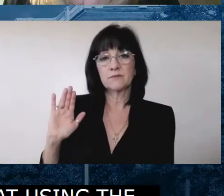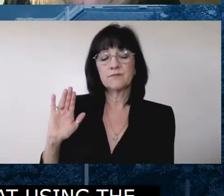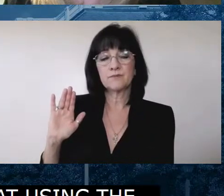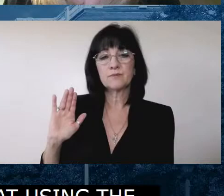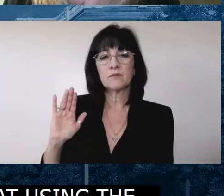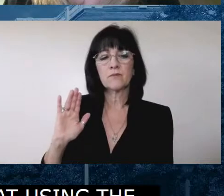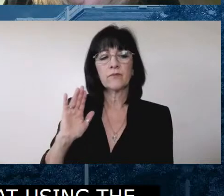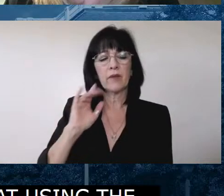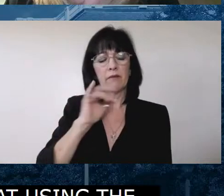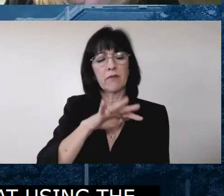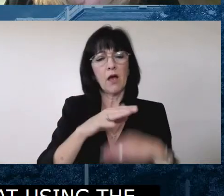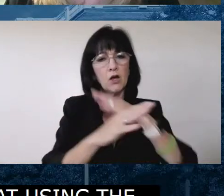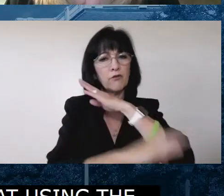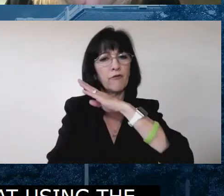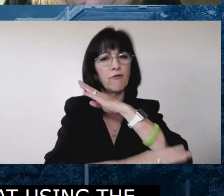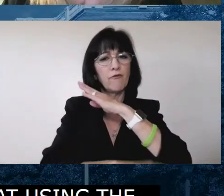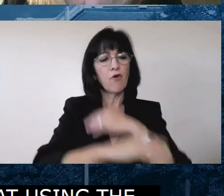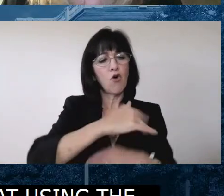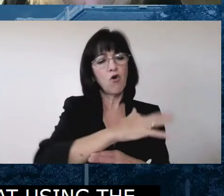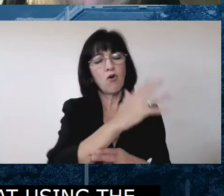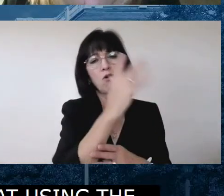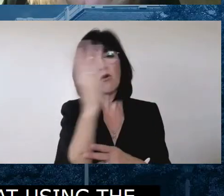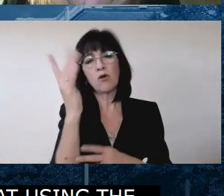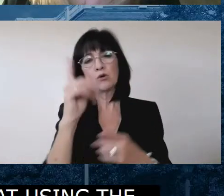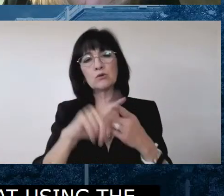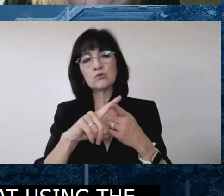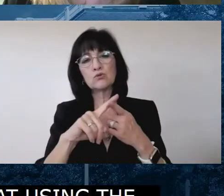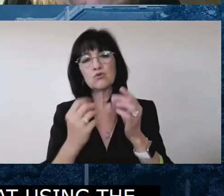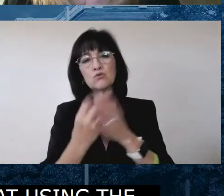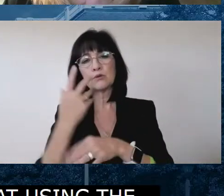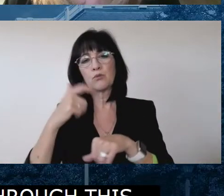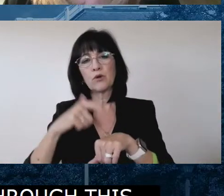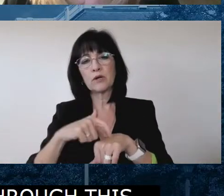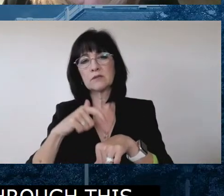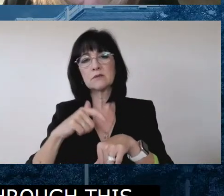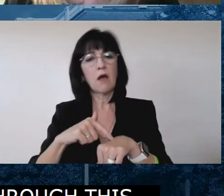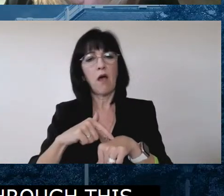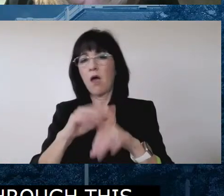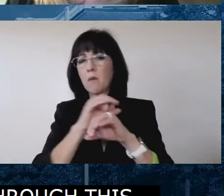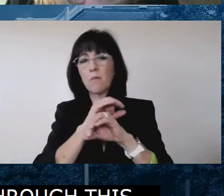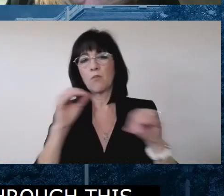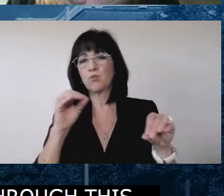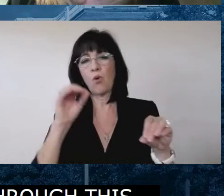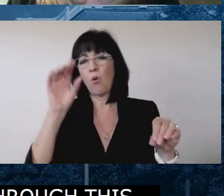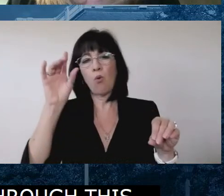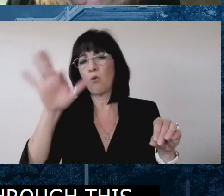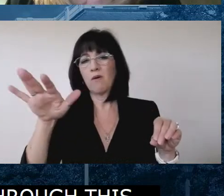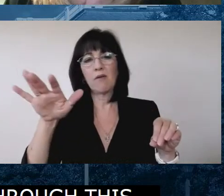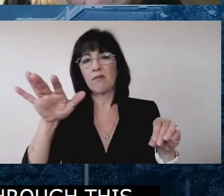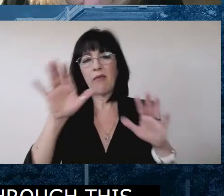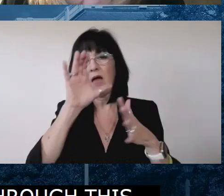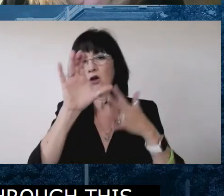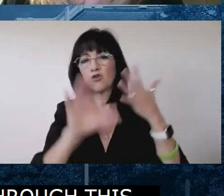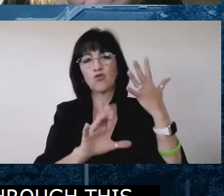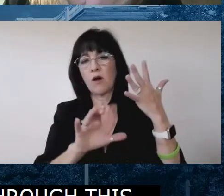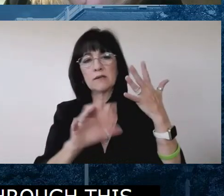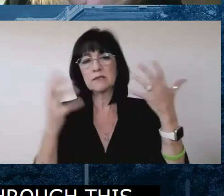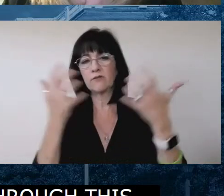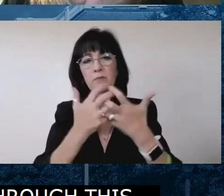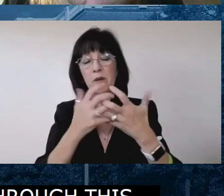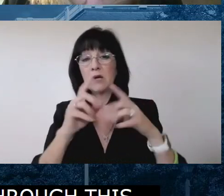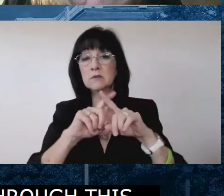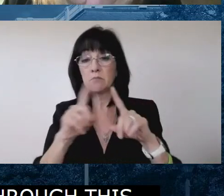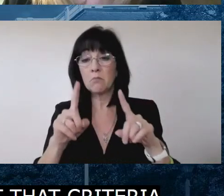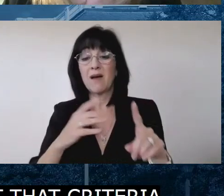through this past spring, we do not have any zip codes right now that meet that criteria.